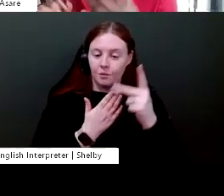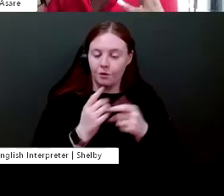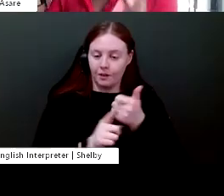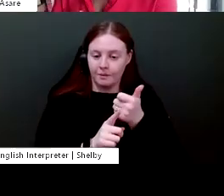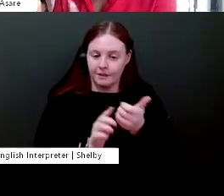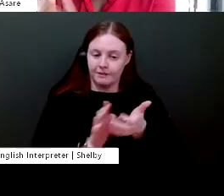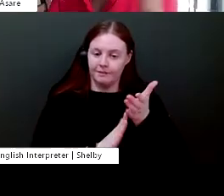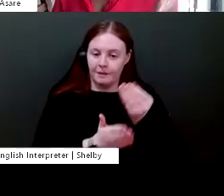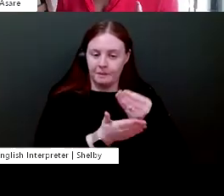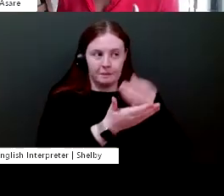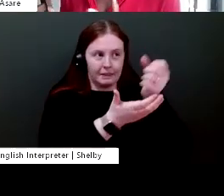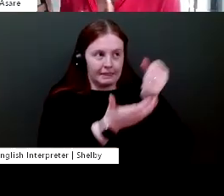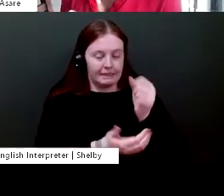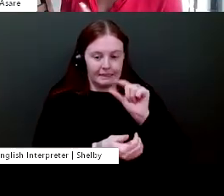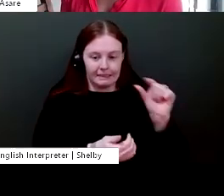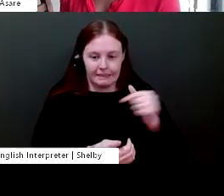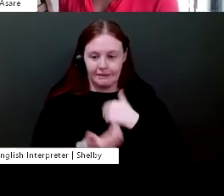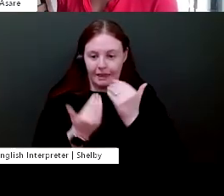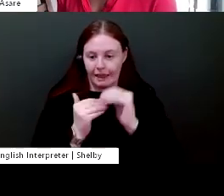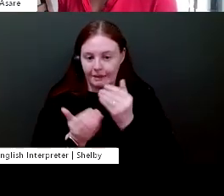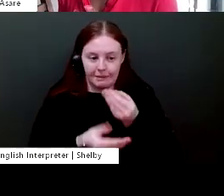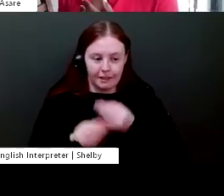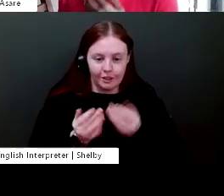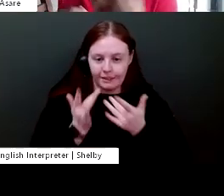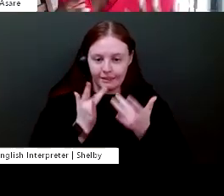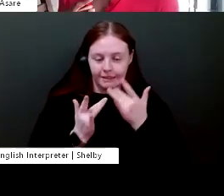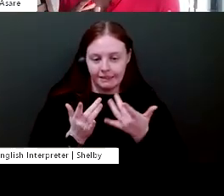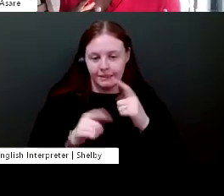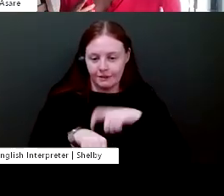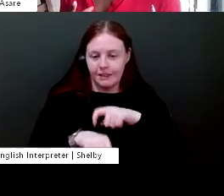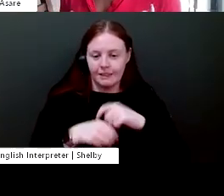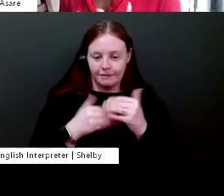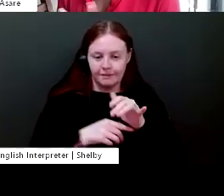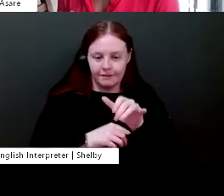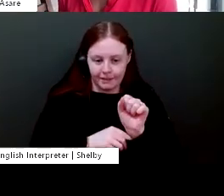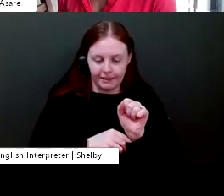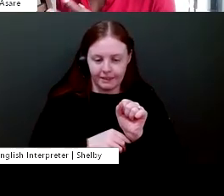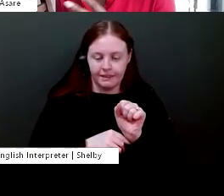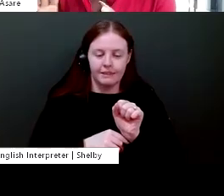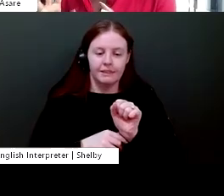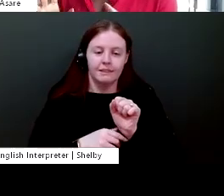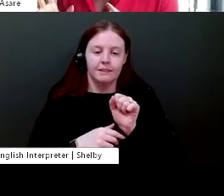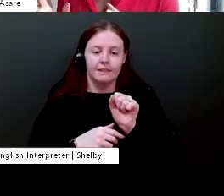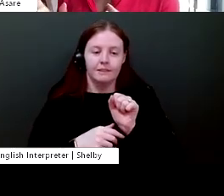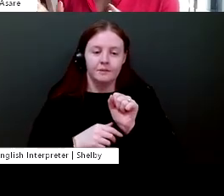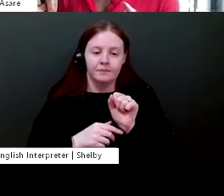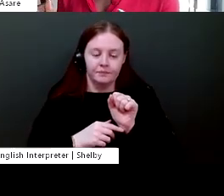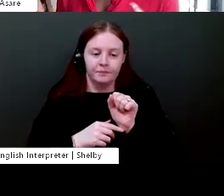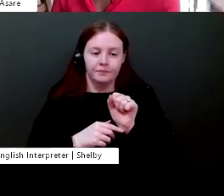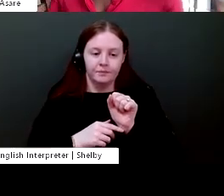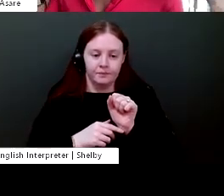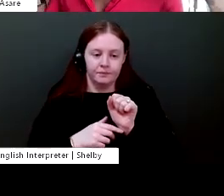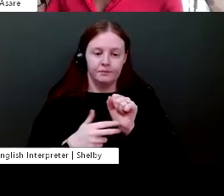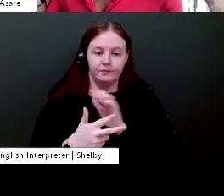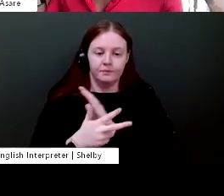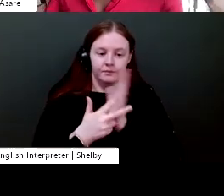There's only so much you can do with the budget that you have. But different parts of the journey came out. So that was essentially noting